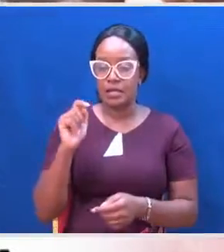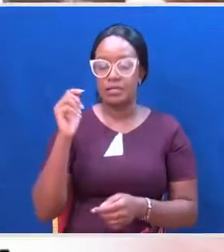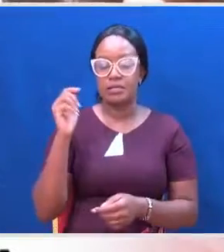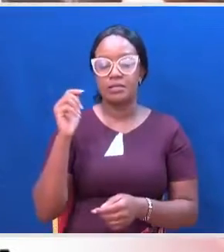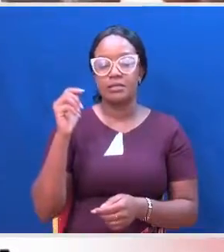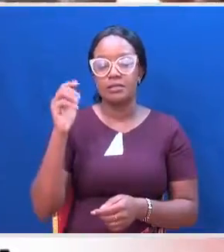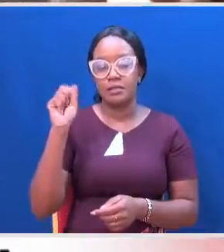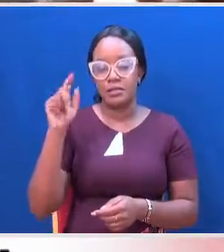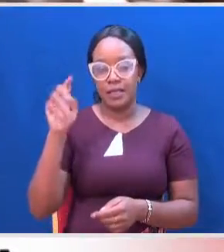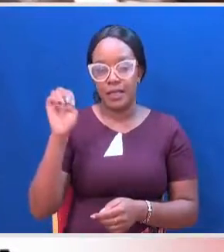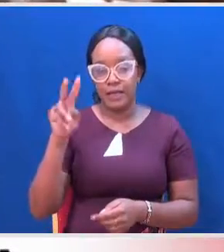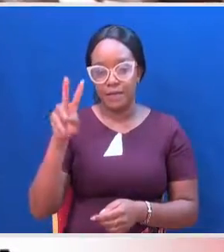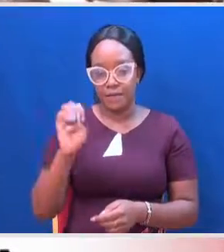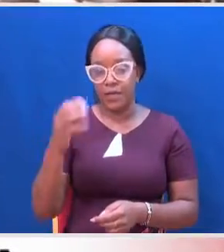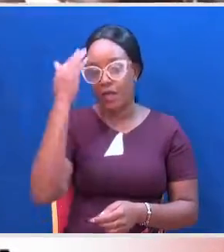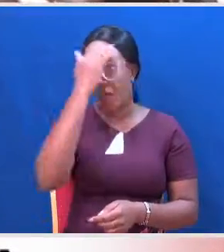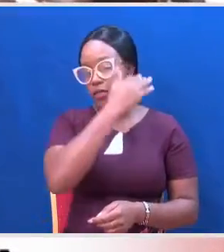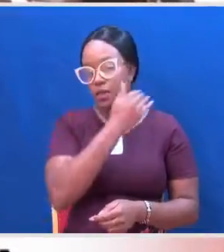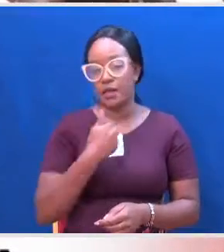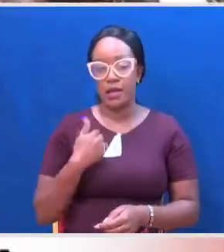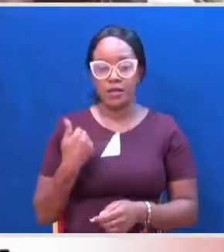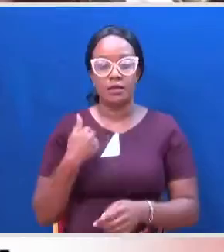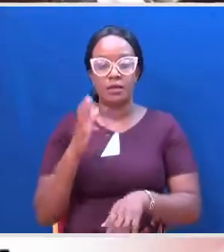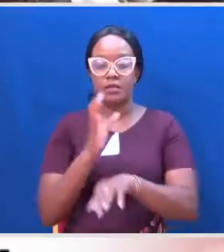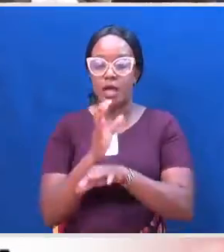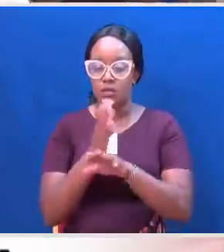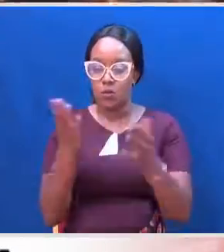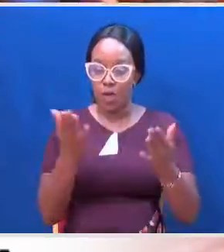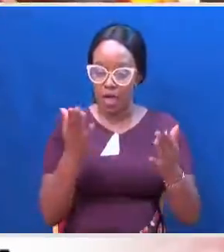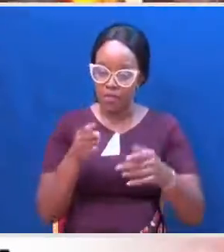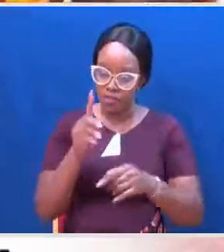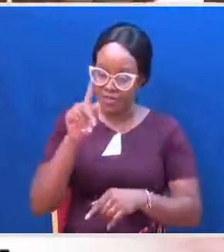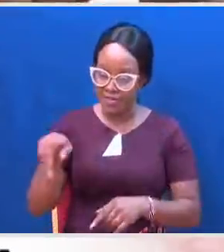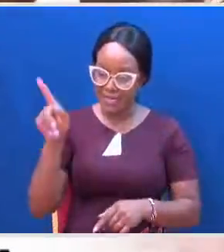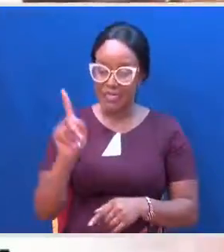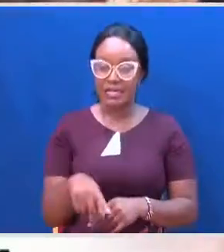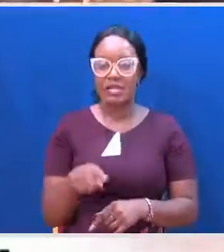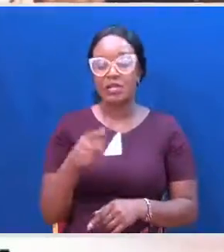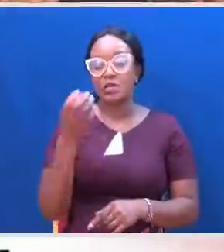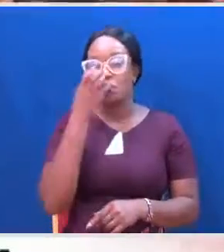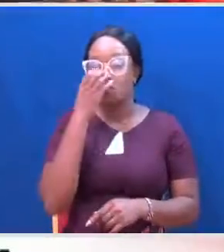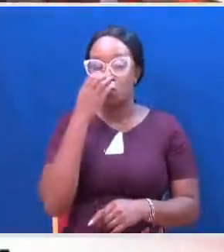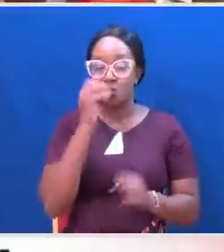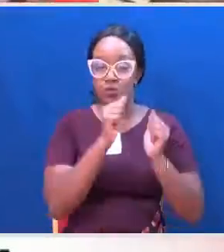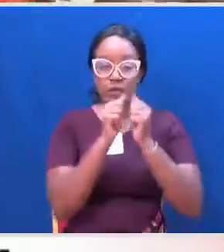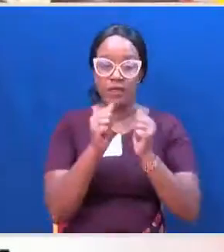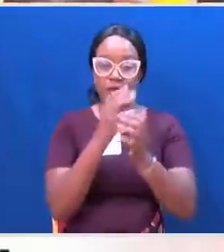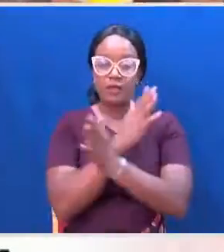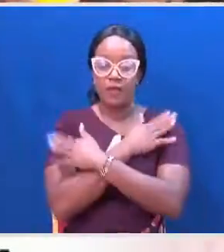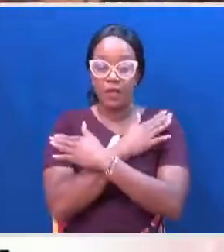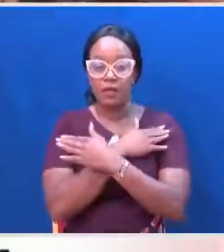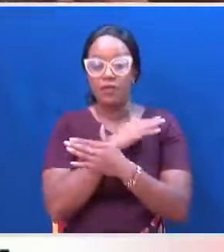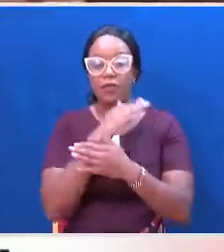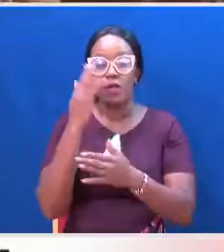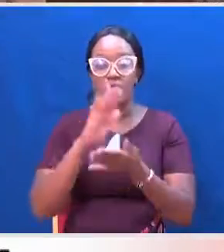Church, after which he lashed out at Deputy President William Ruto and his allies for failing to take an open stand of